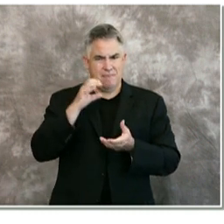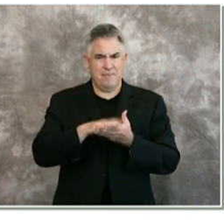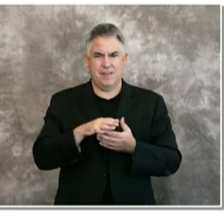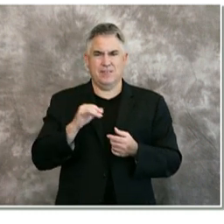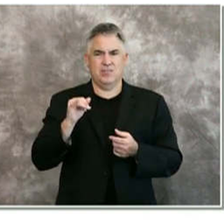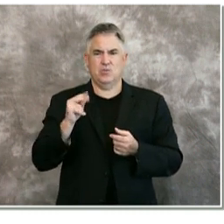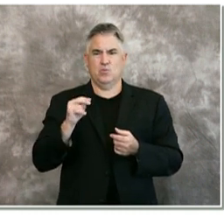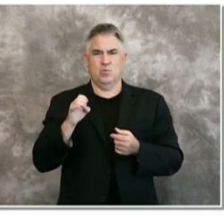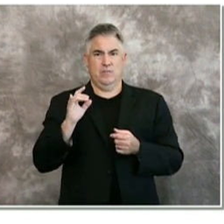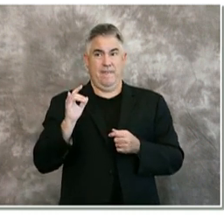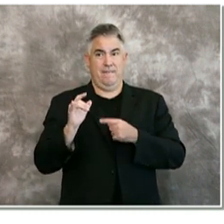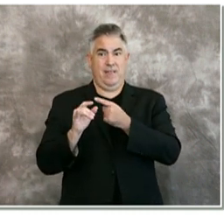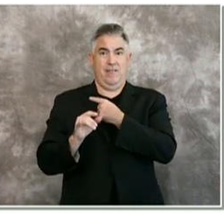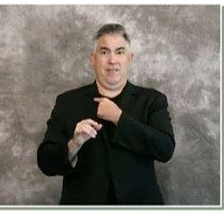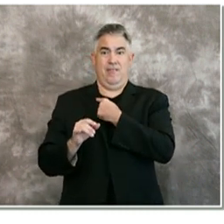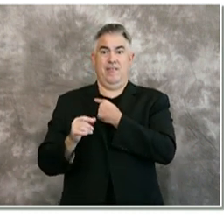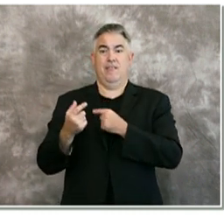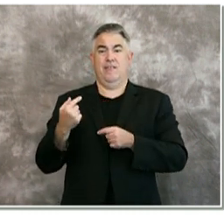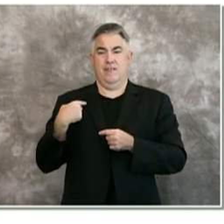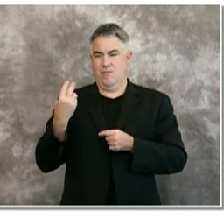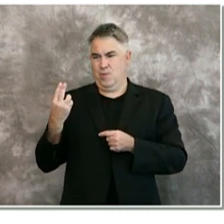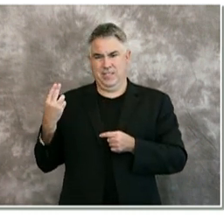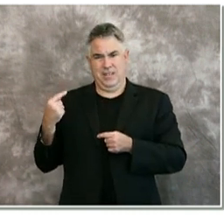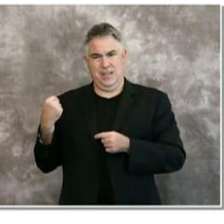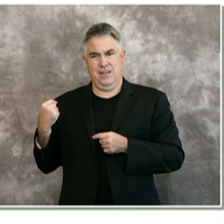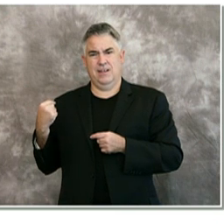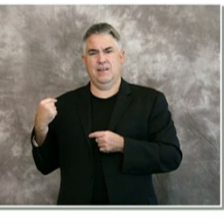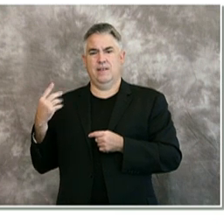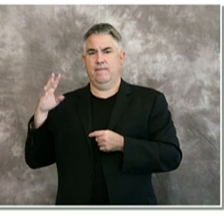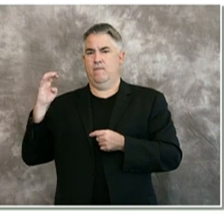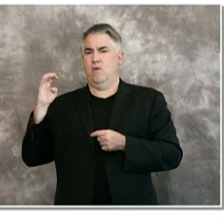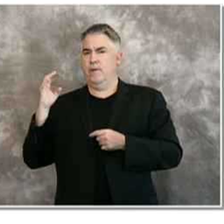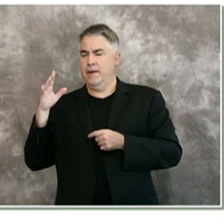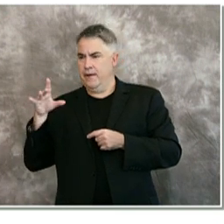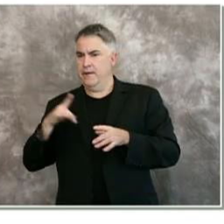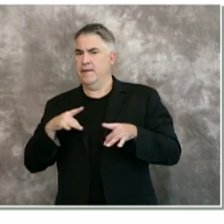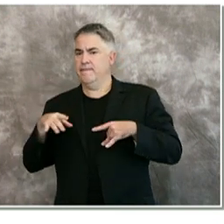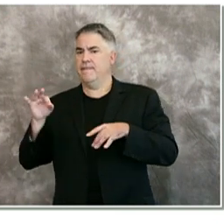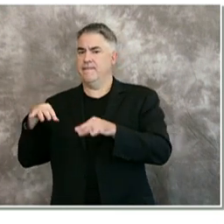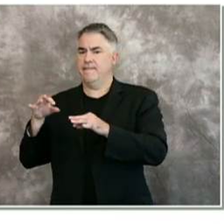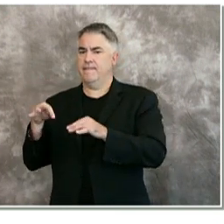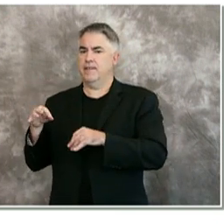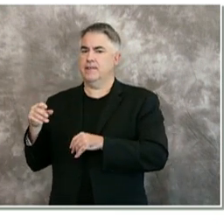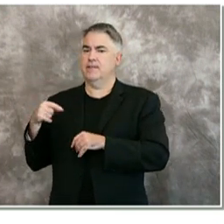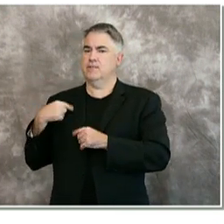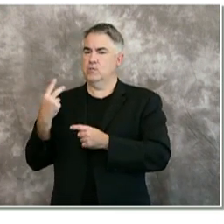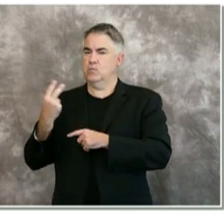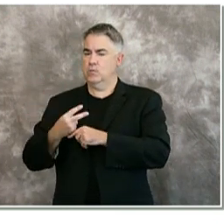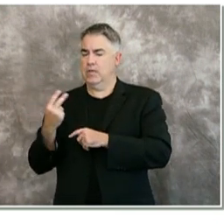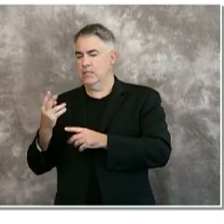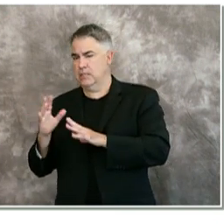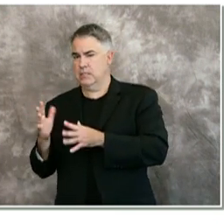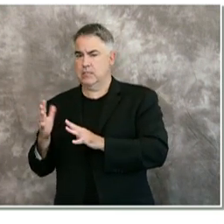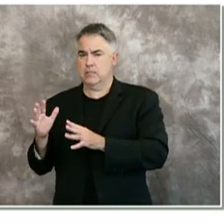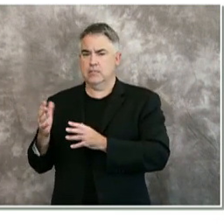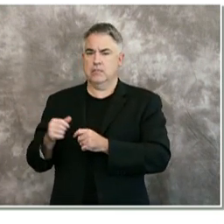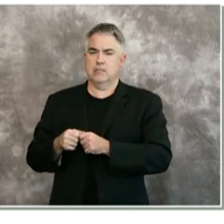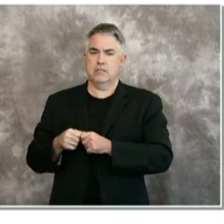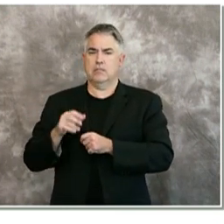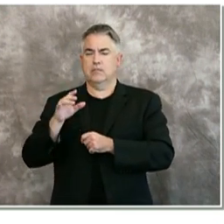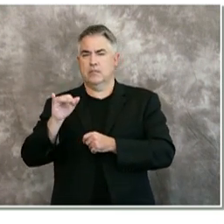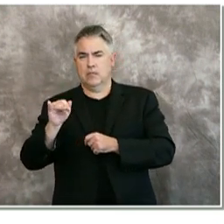of June, above 400 with the exception of 2 days on June